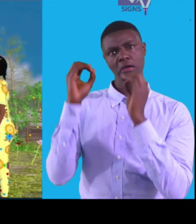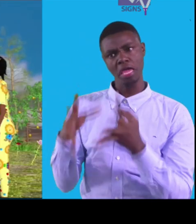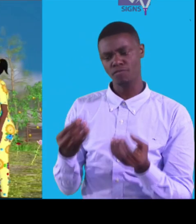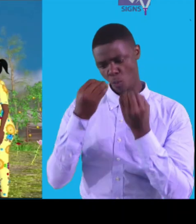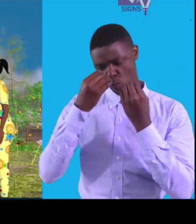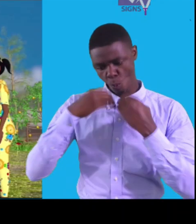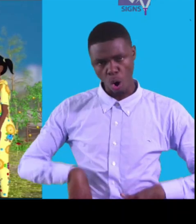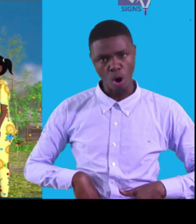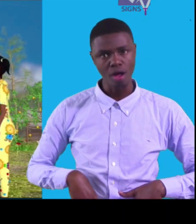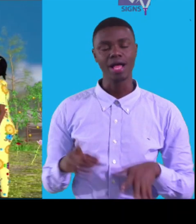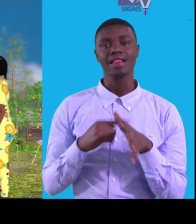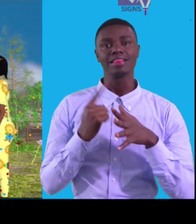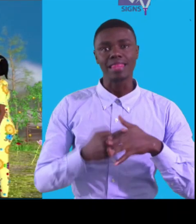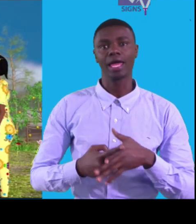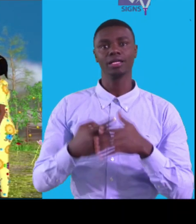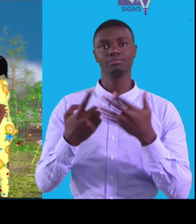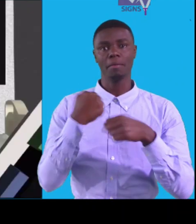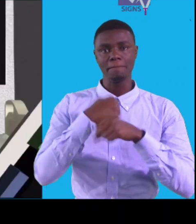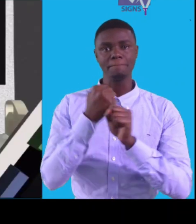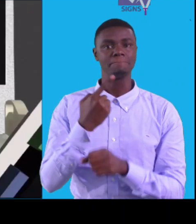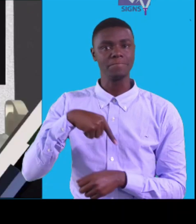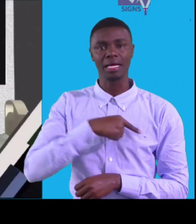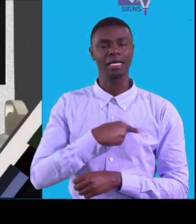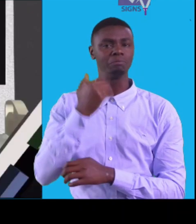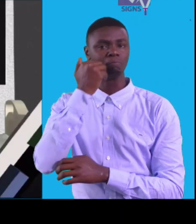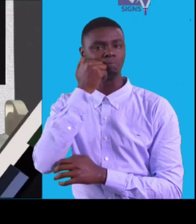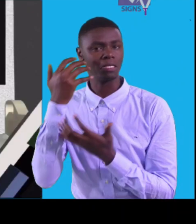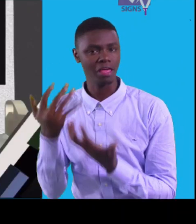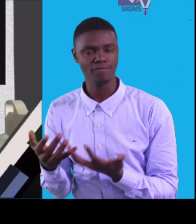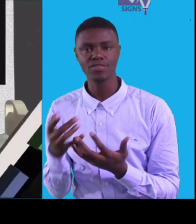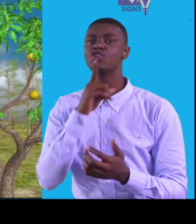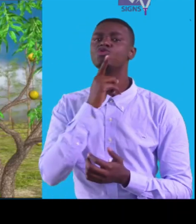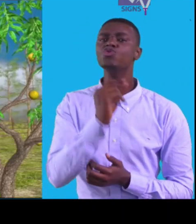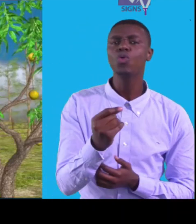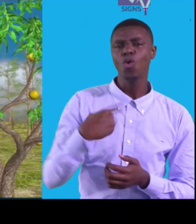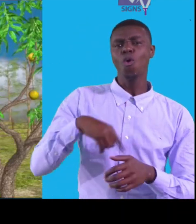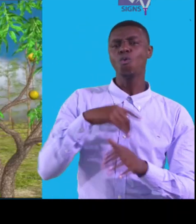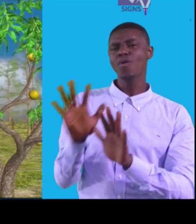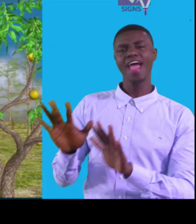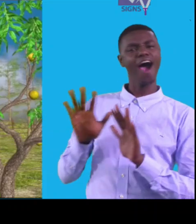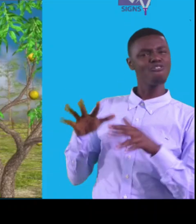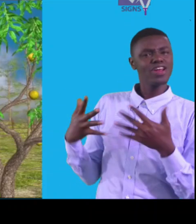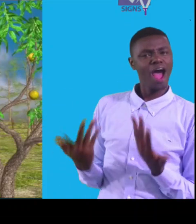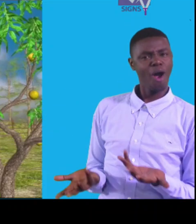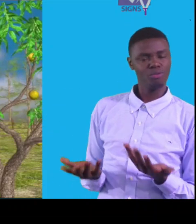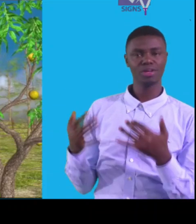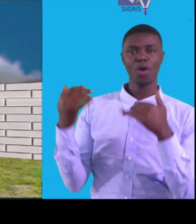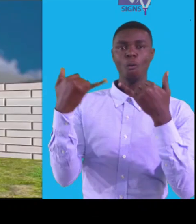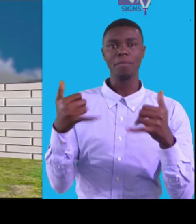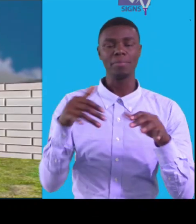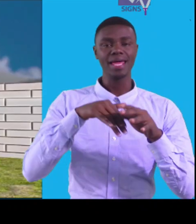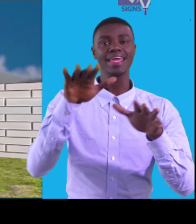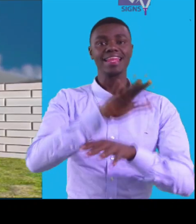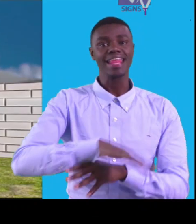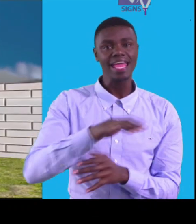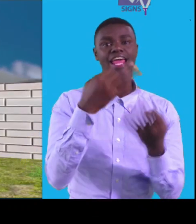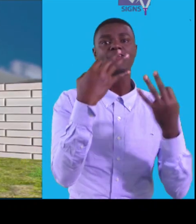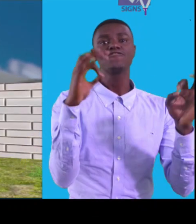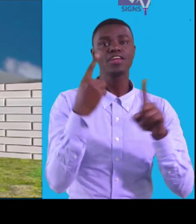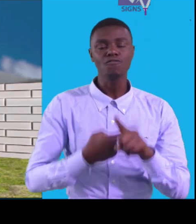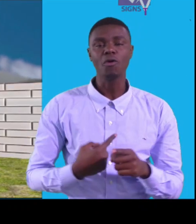toys. If it gets into our bodies, it can make us very sick. So, how do we avoid it? We play